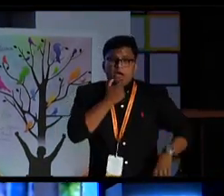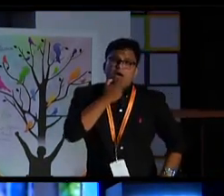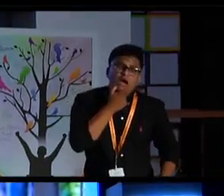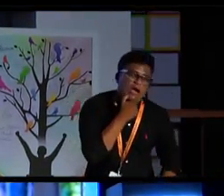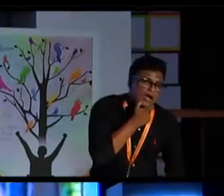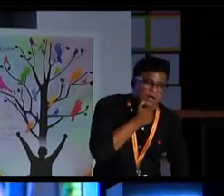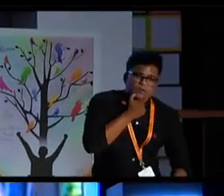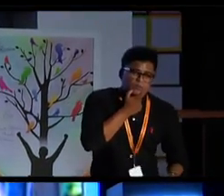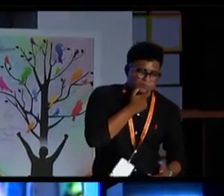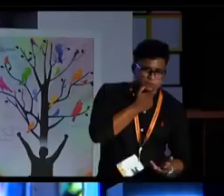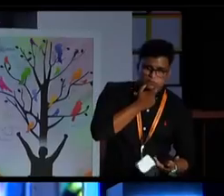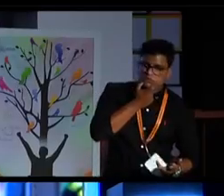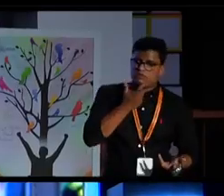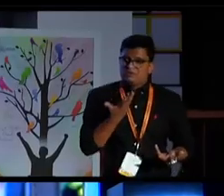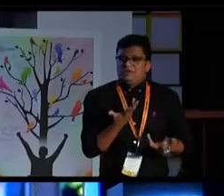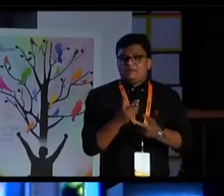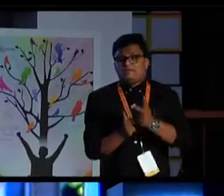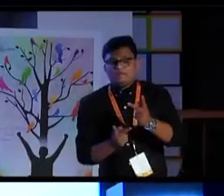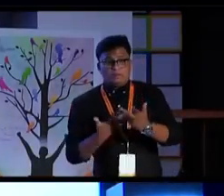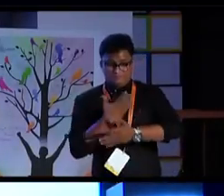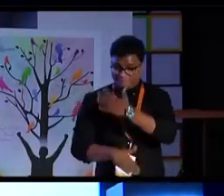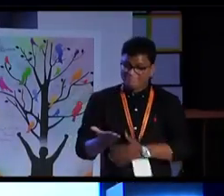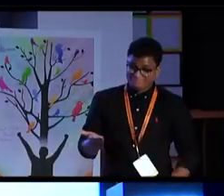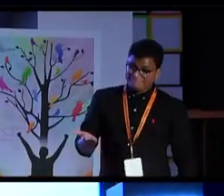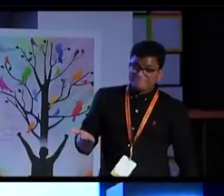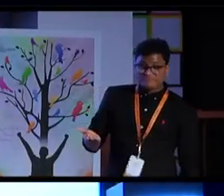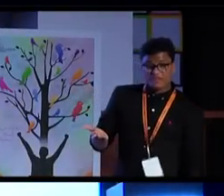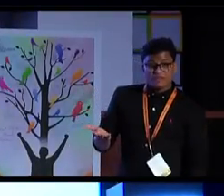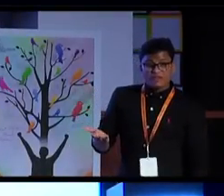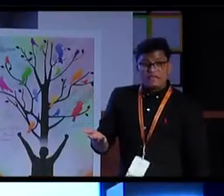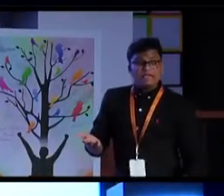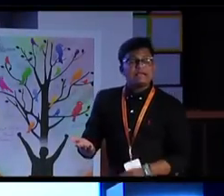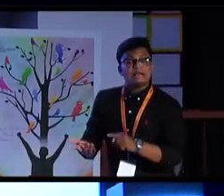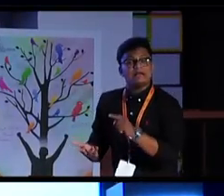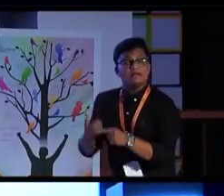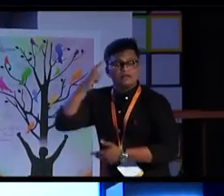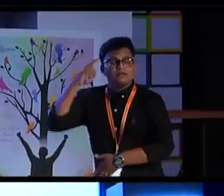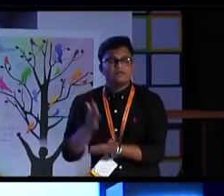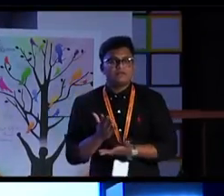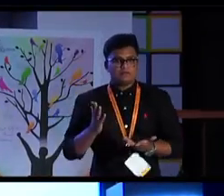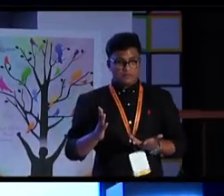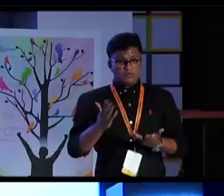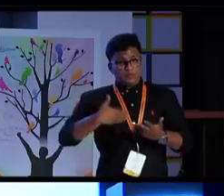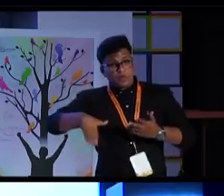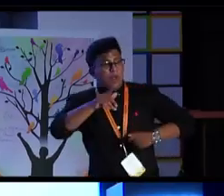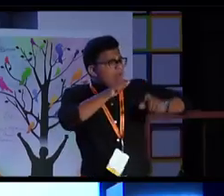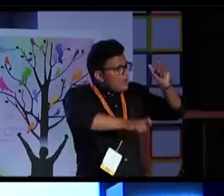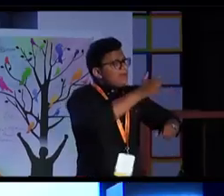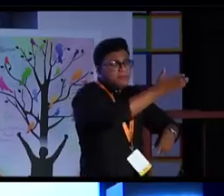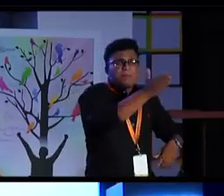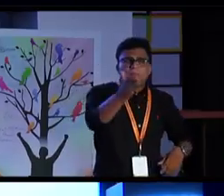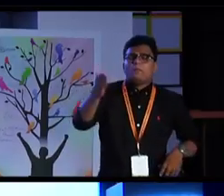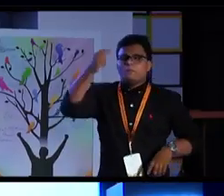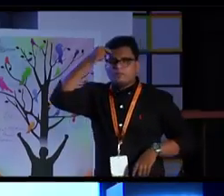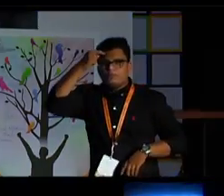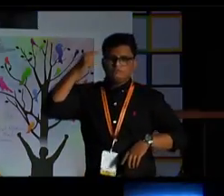many of us would face with the disability. So I believe it's a issue that all of us should come together